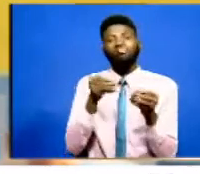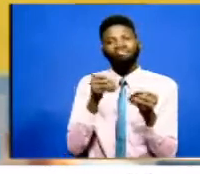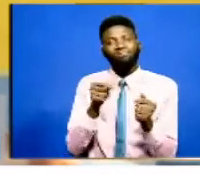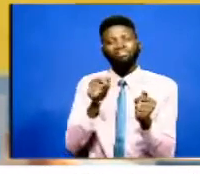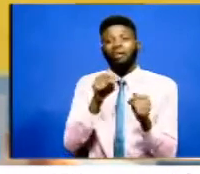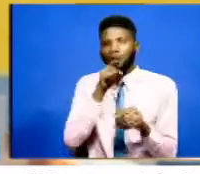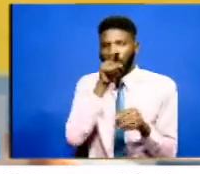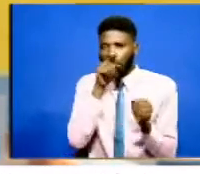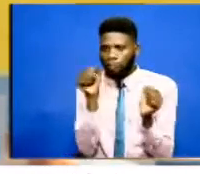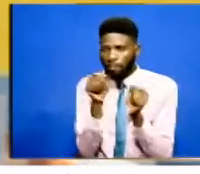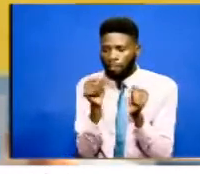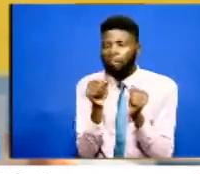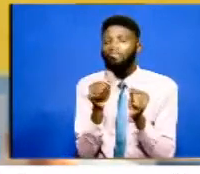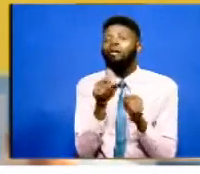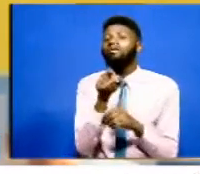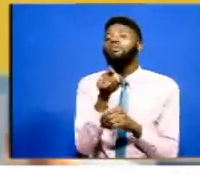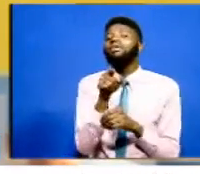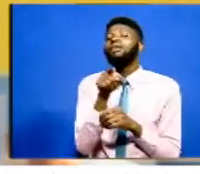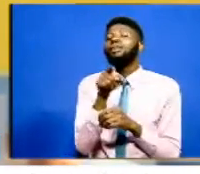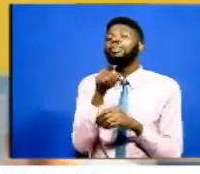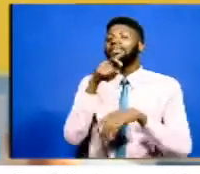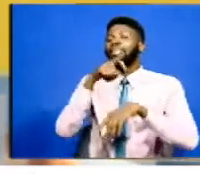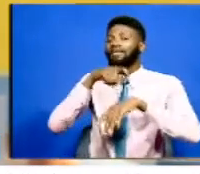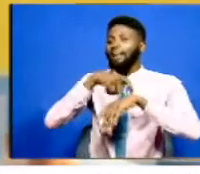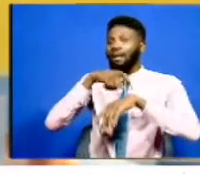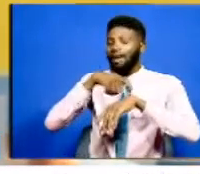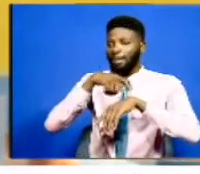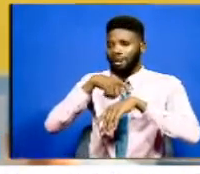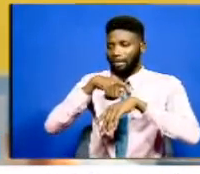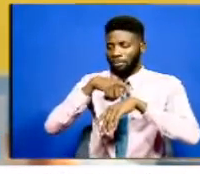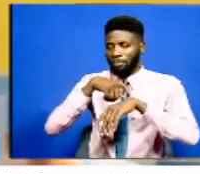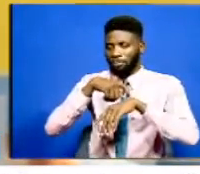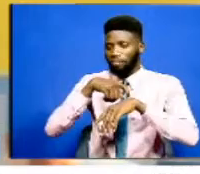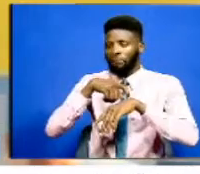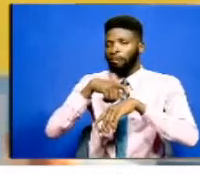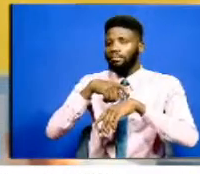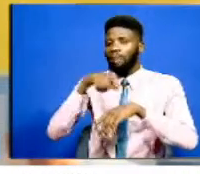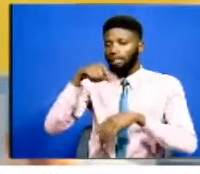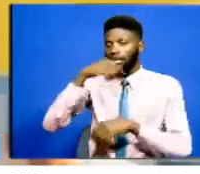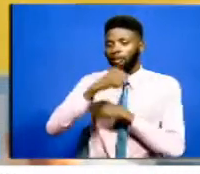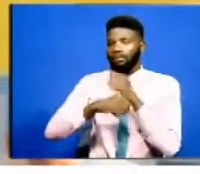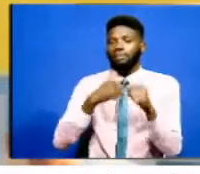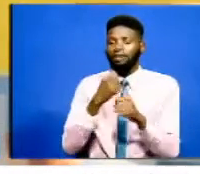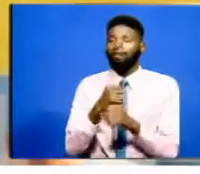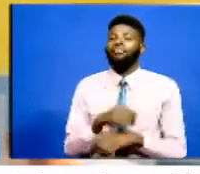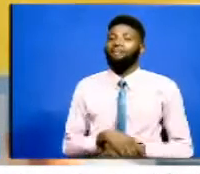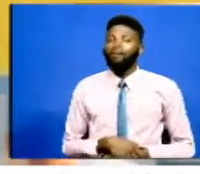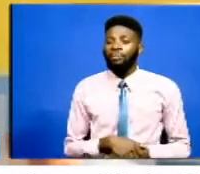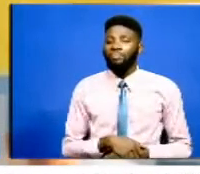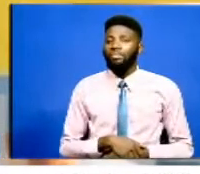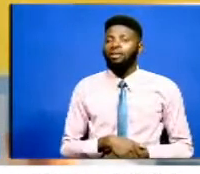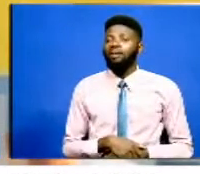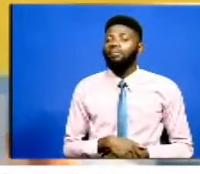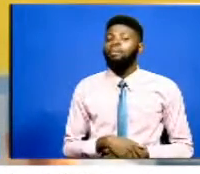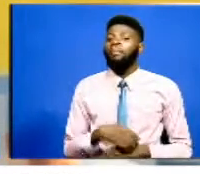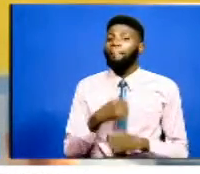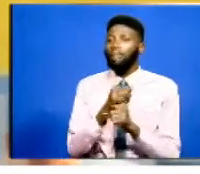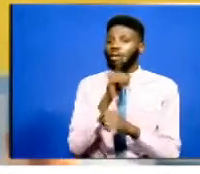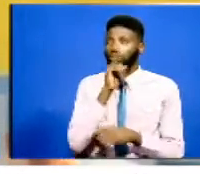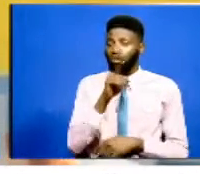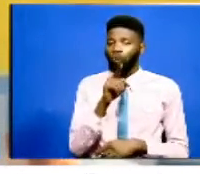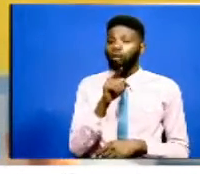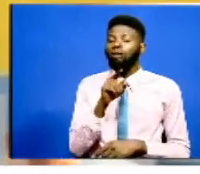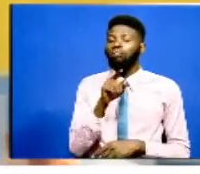source in these counties during the second quarter of this calendar year. And to ensure that those two and